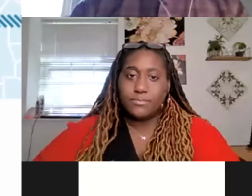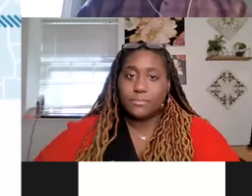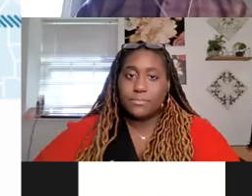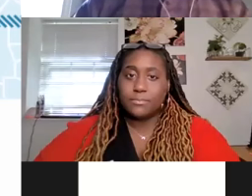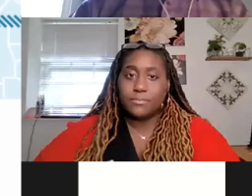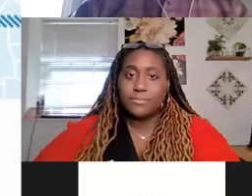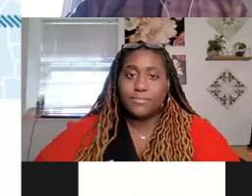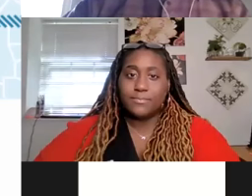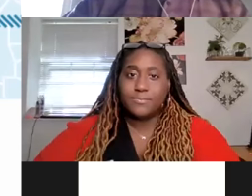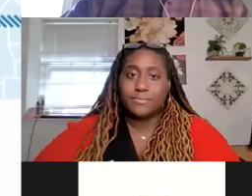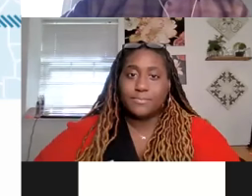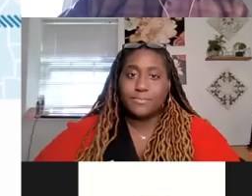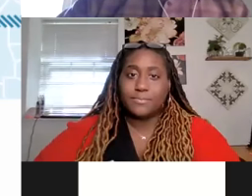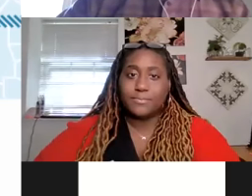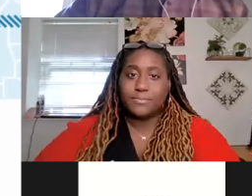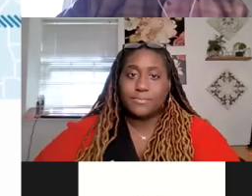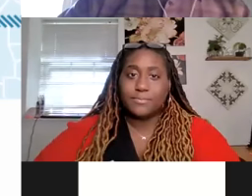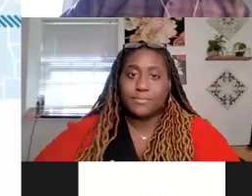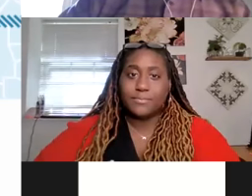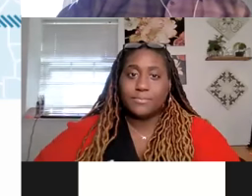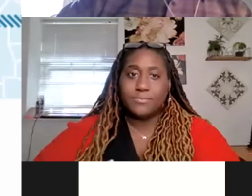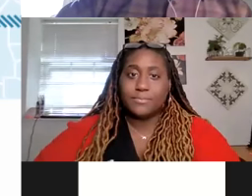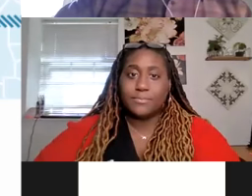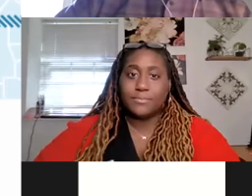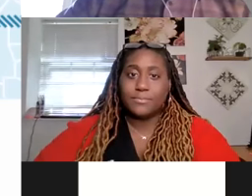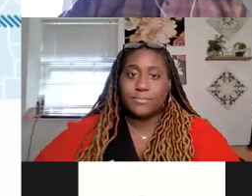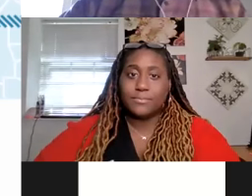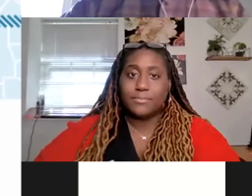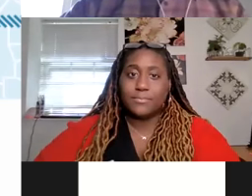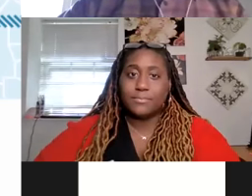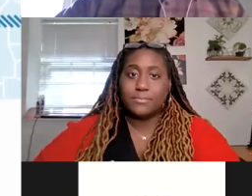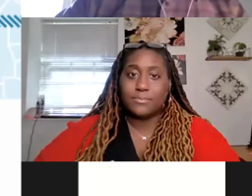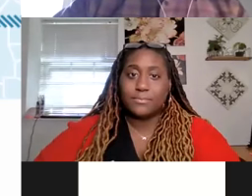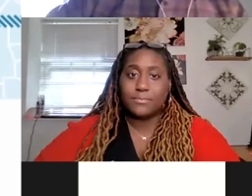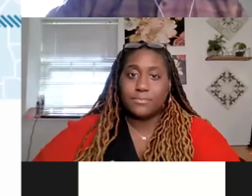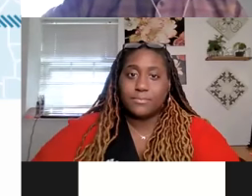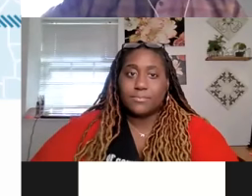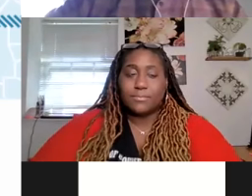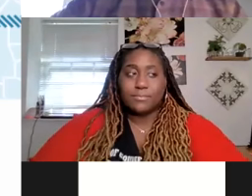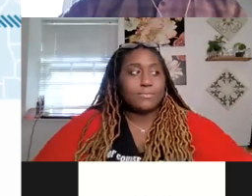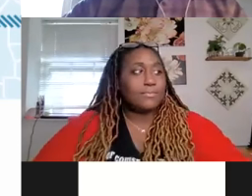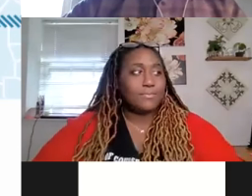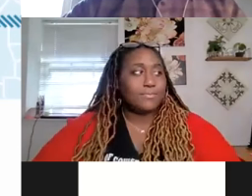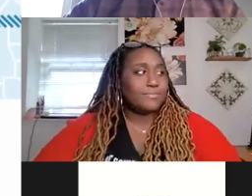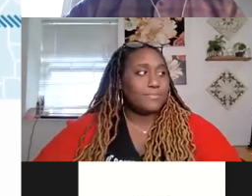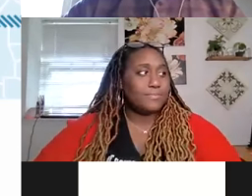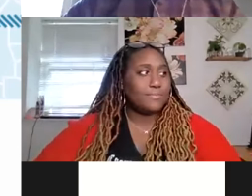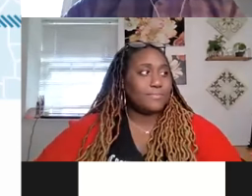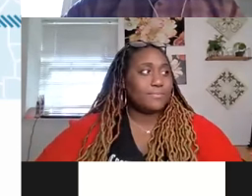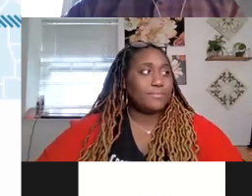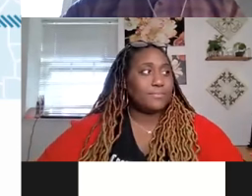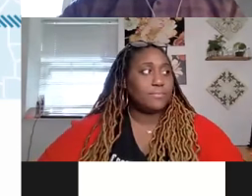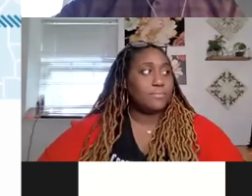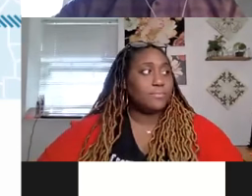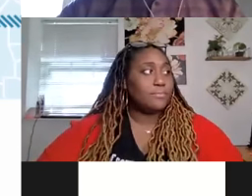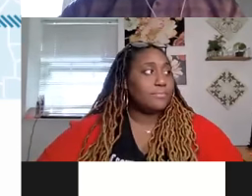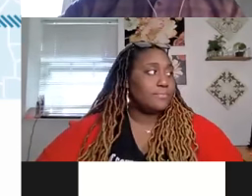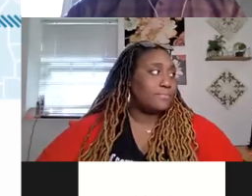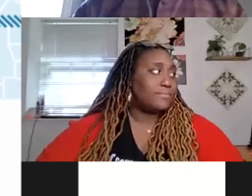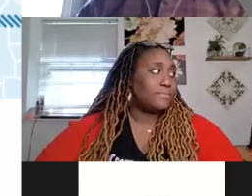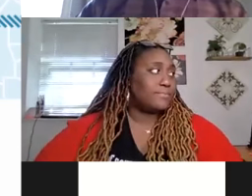agree that folks from almost any background can learn the basics of motivational interviewing and